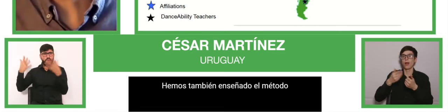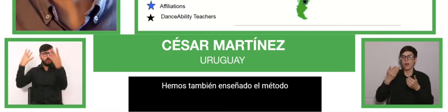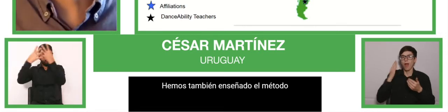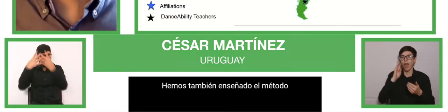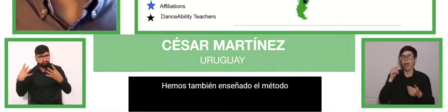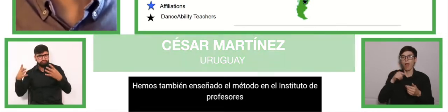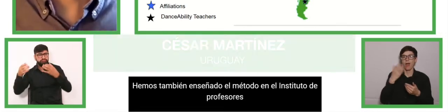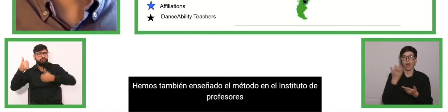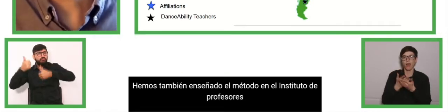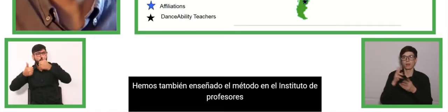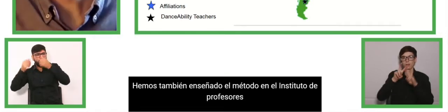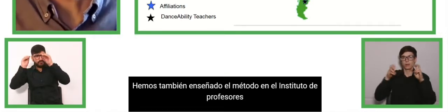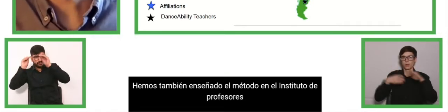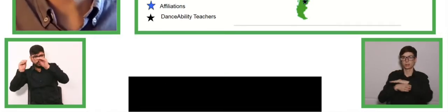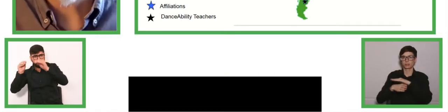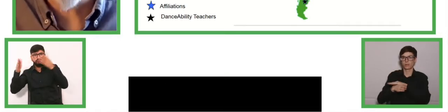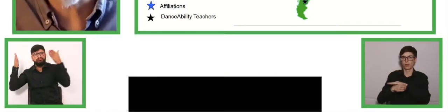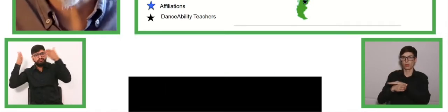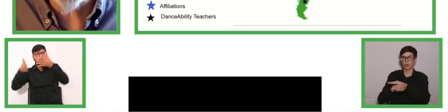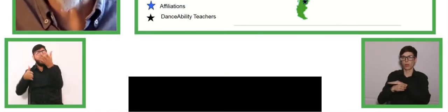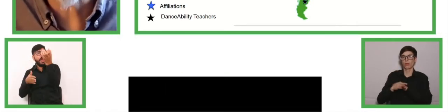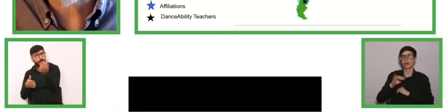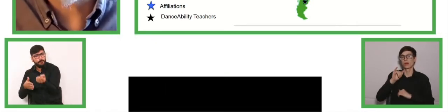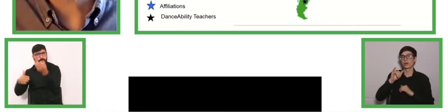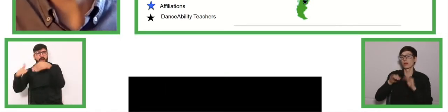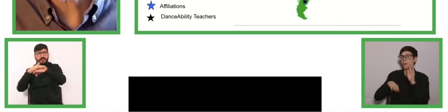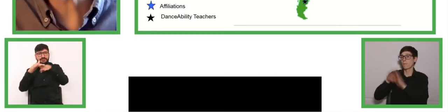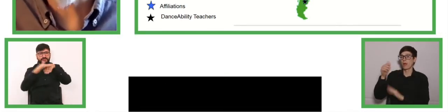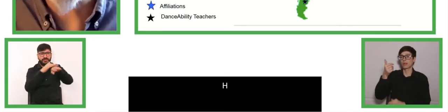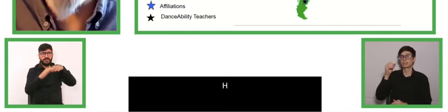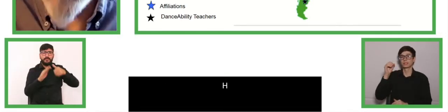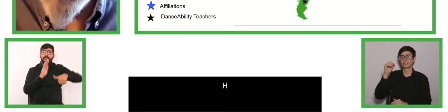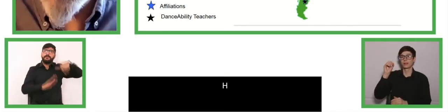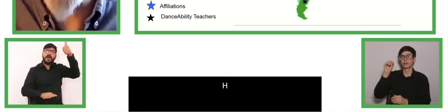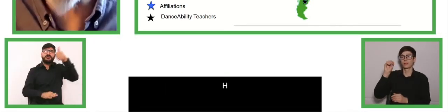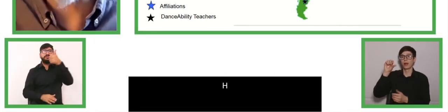60 certified DanceAbility